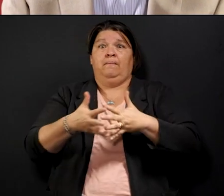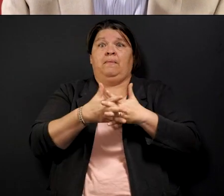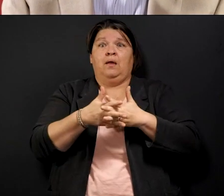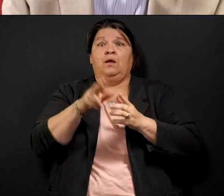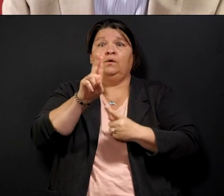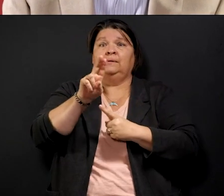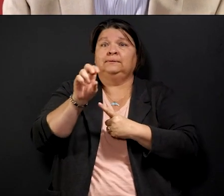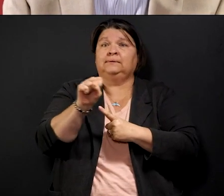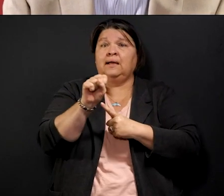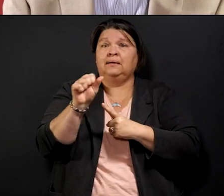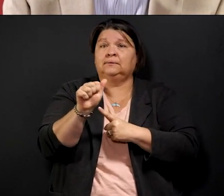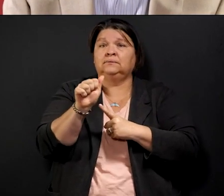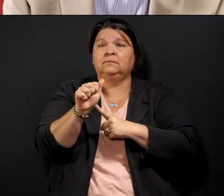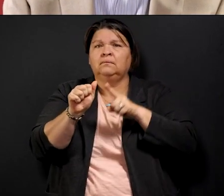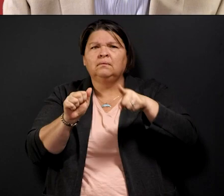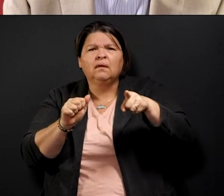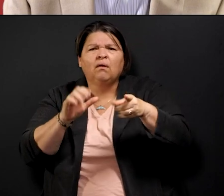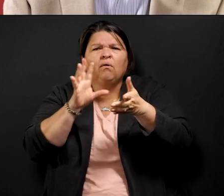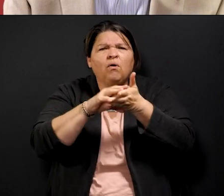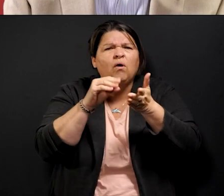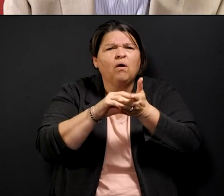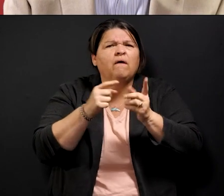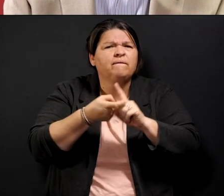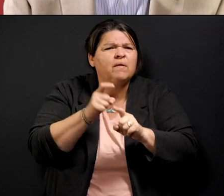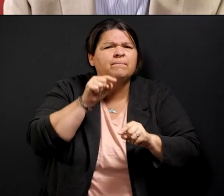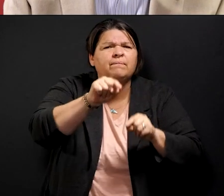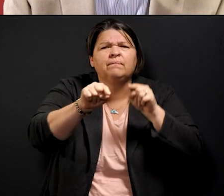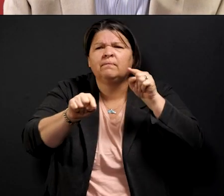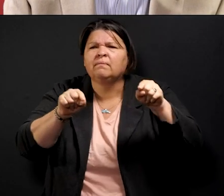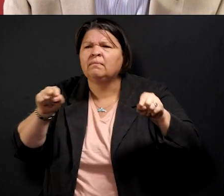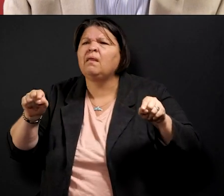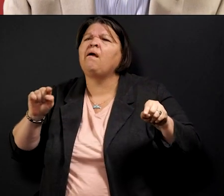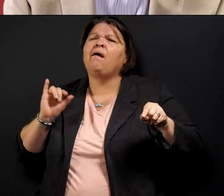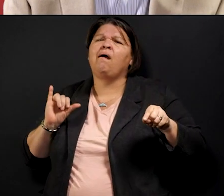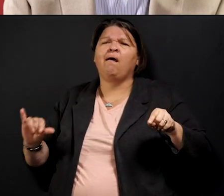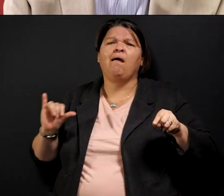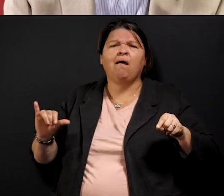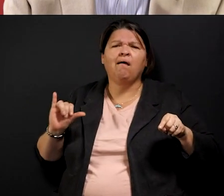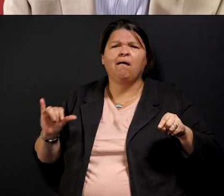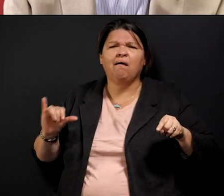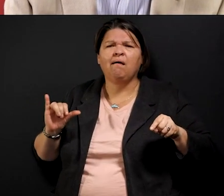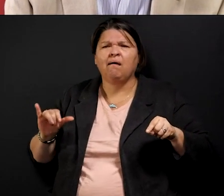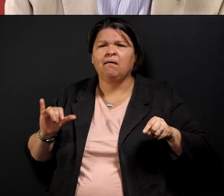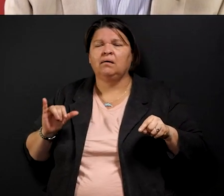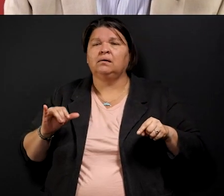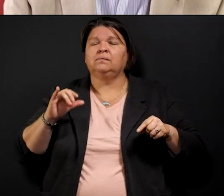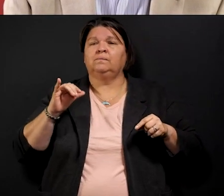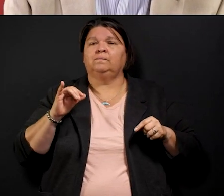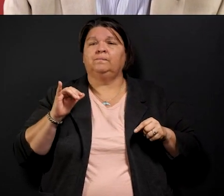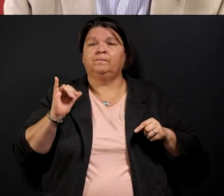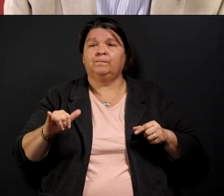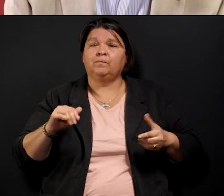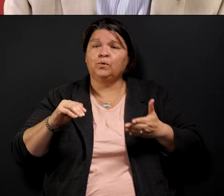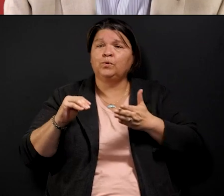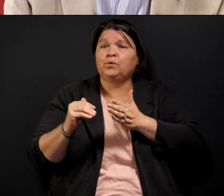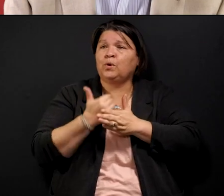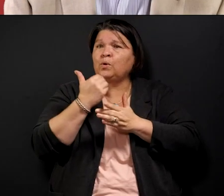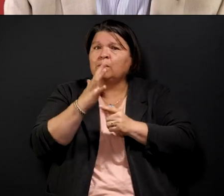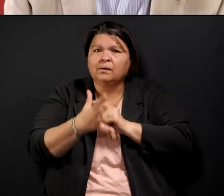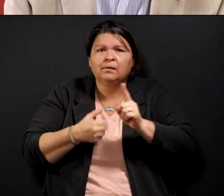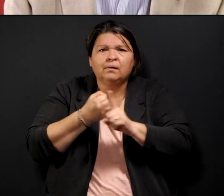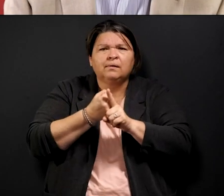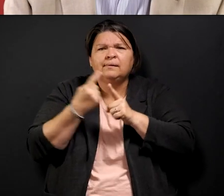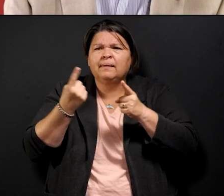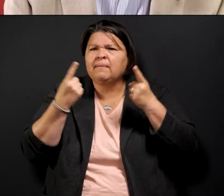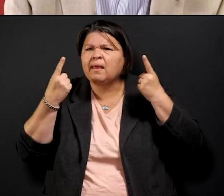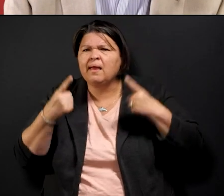we want to see the number of new cases decline for a period of time, at least for 14 days before we start doing this.